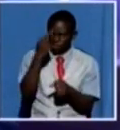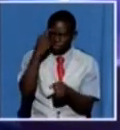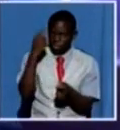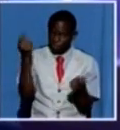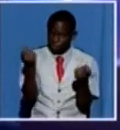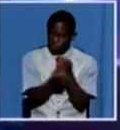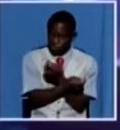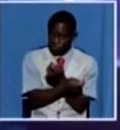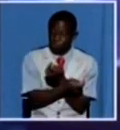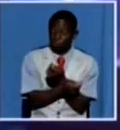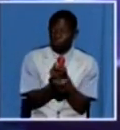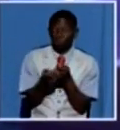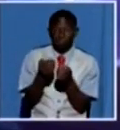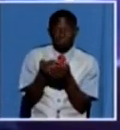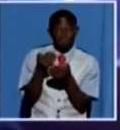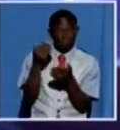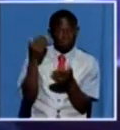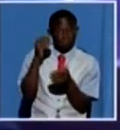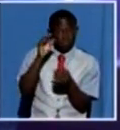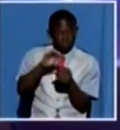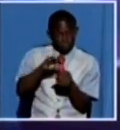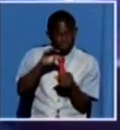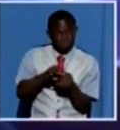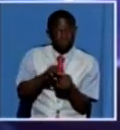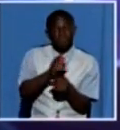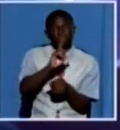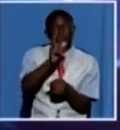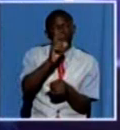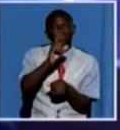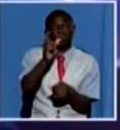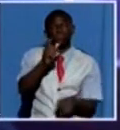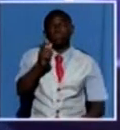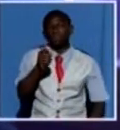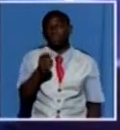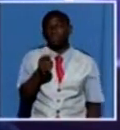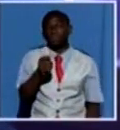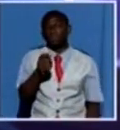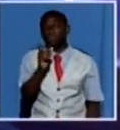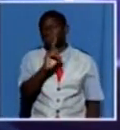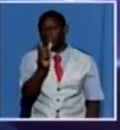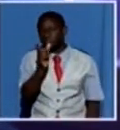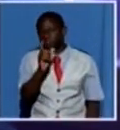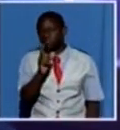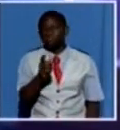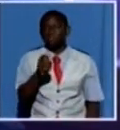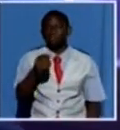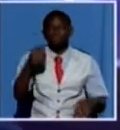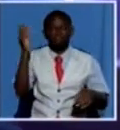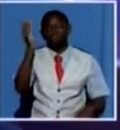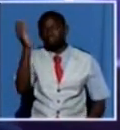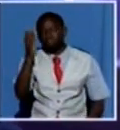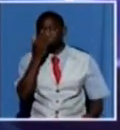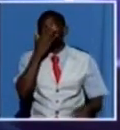MMD were using. You remember that car driving and the parts are falling, driving on the potholed roads, the road that was